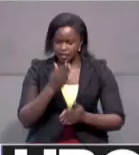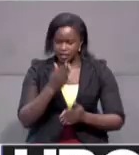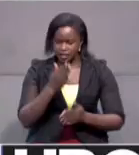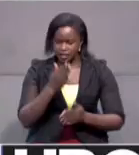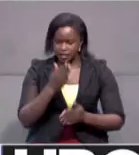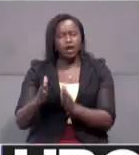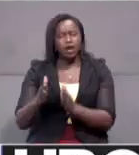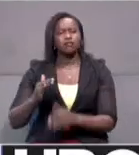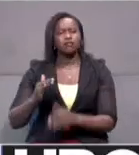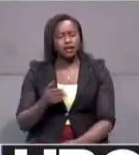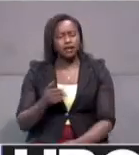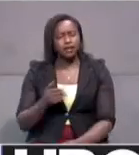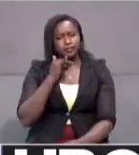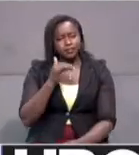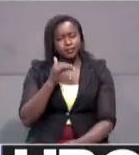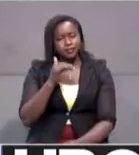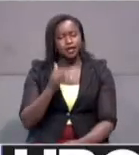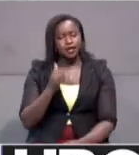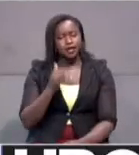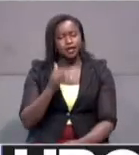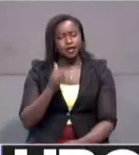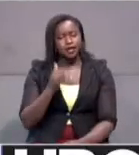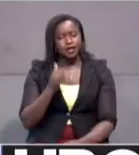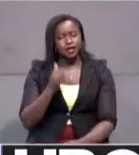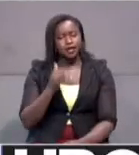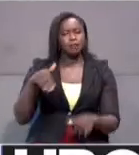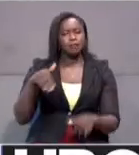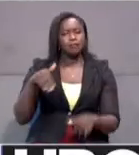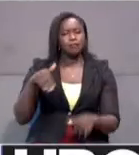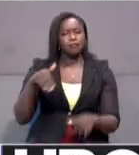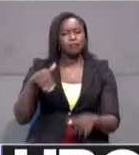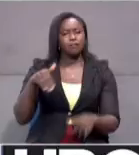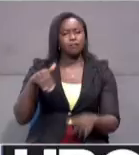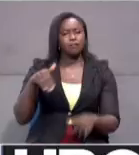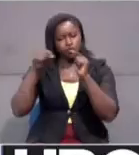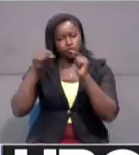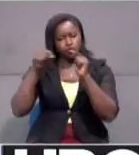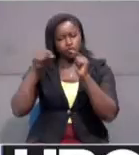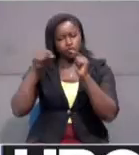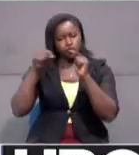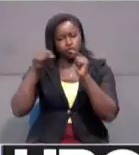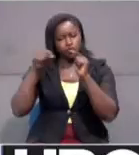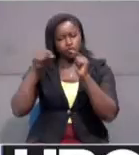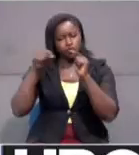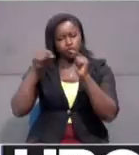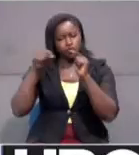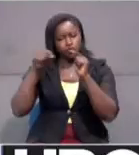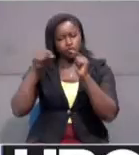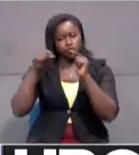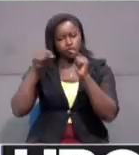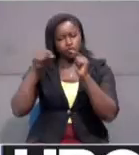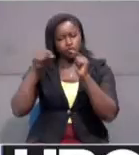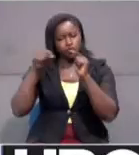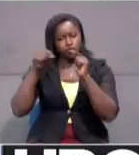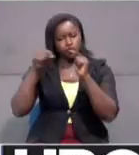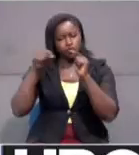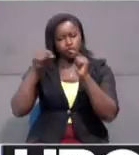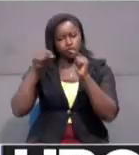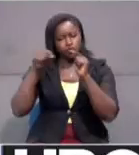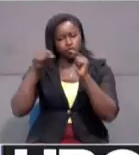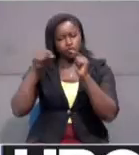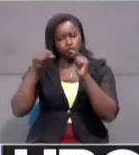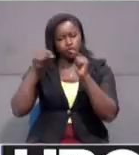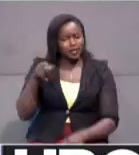Speaker, for the member to be in the House without a necktie? Is it in